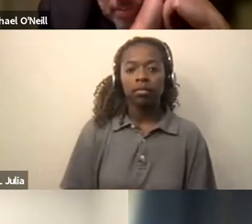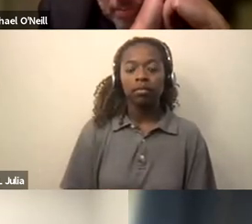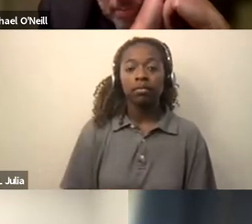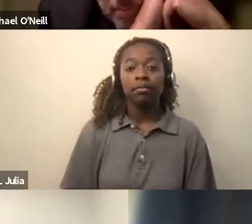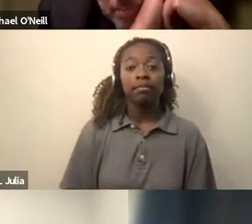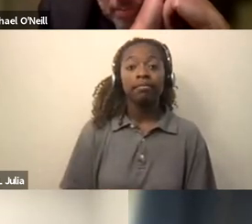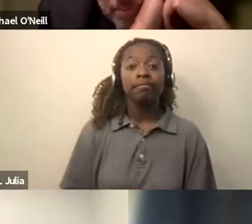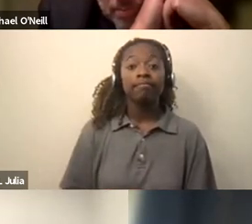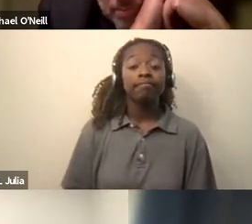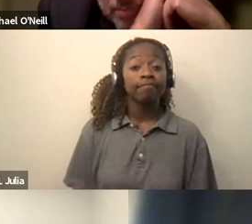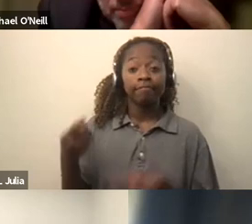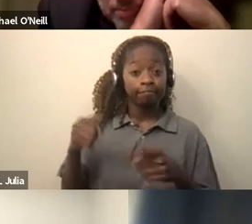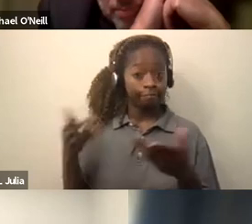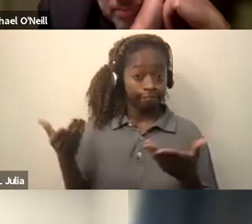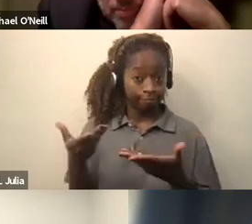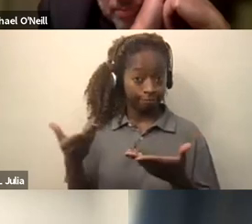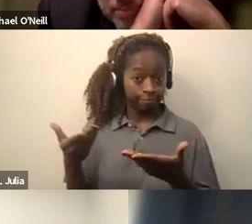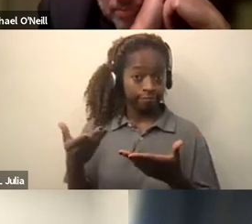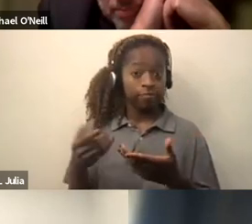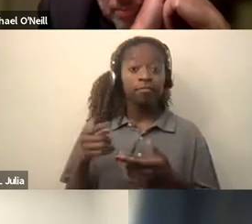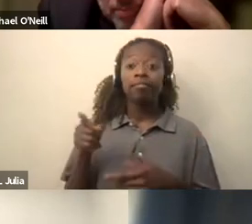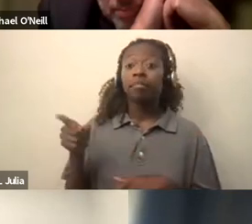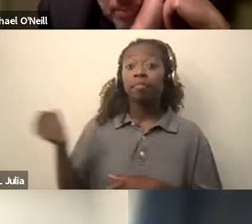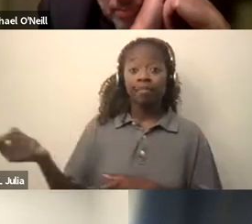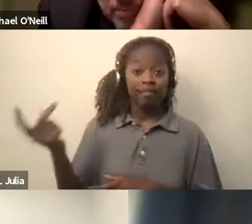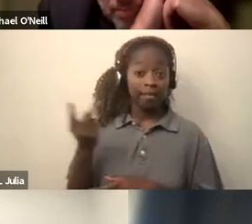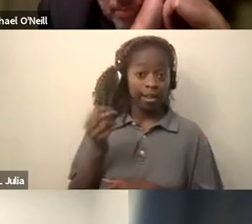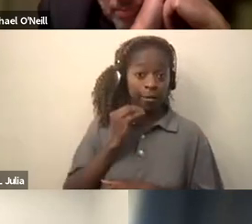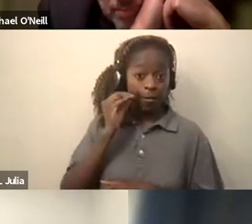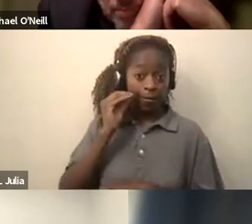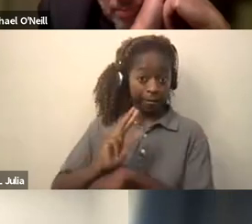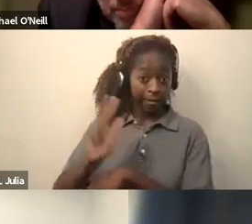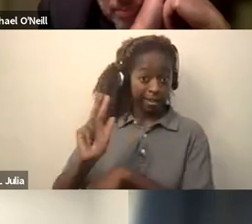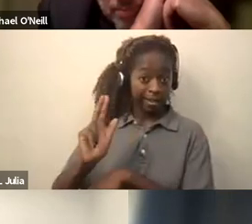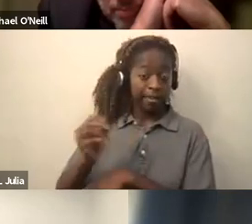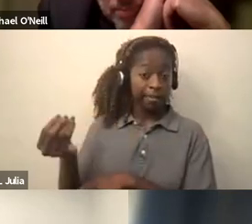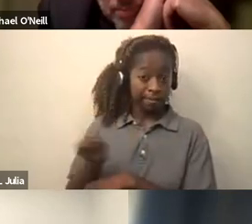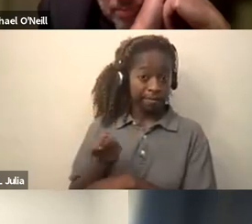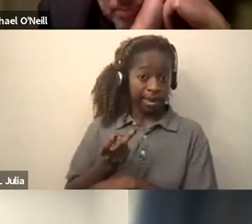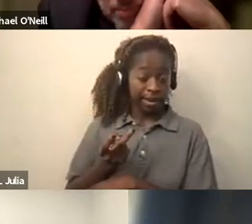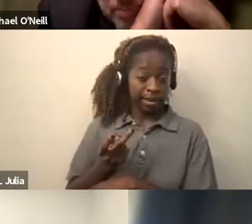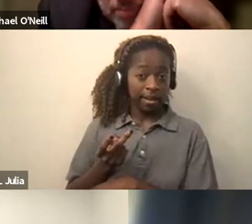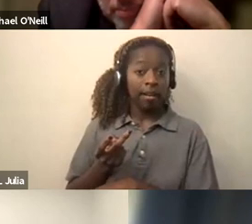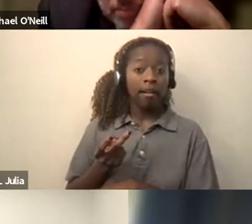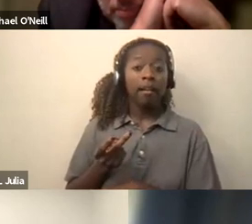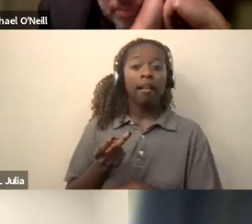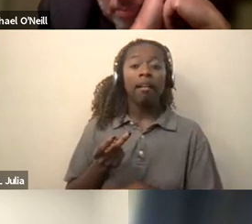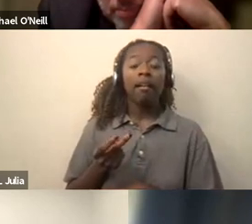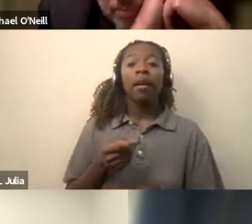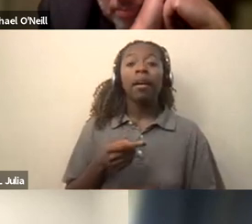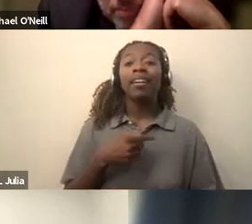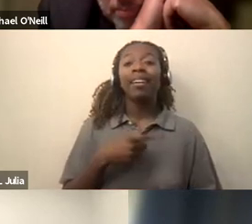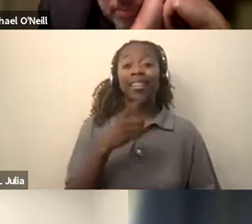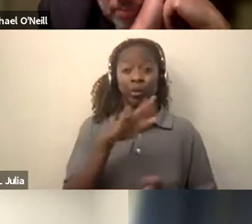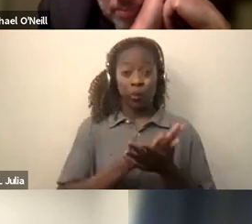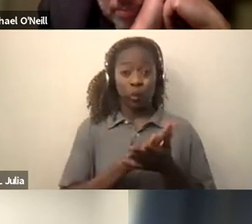and at the time of um returning home at three o'clock p.m they were calling me telling me that my